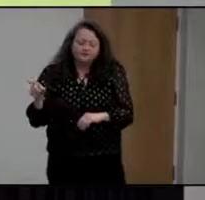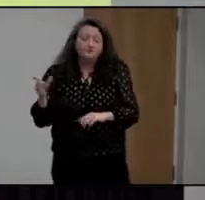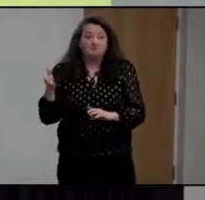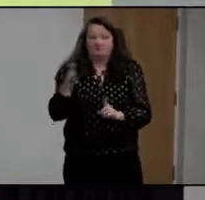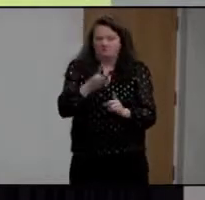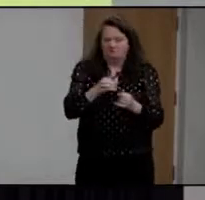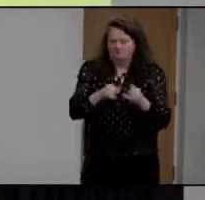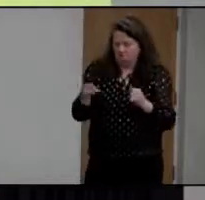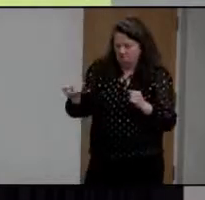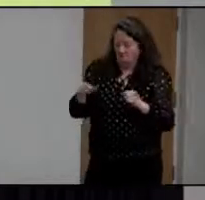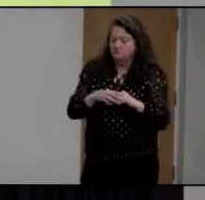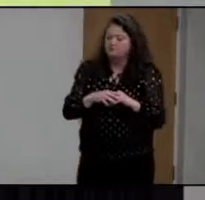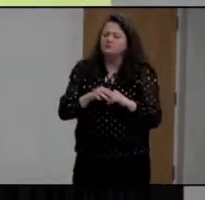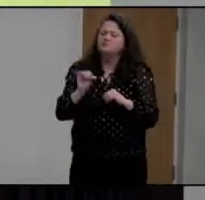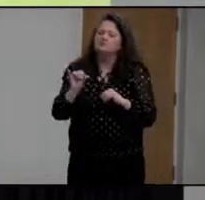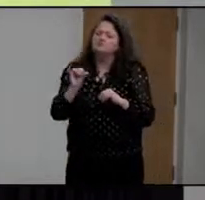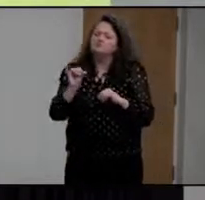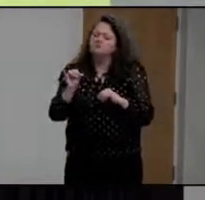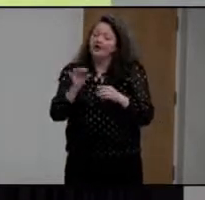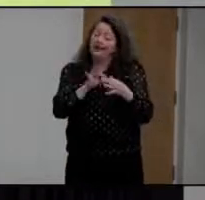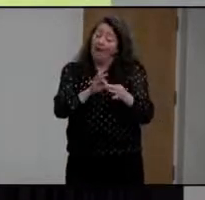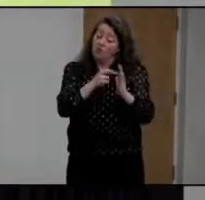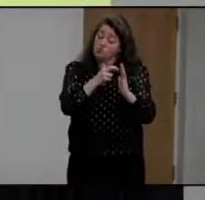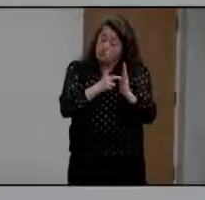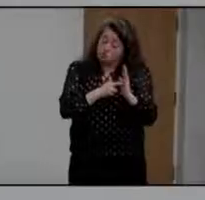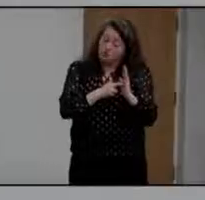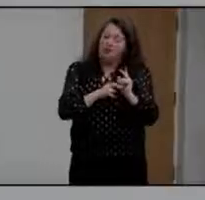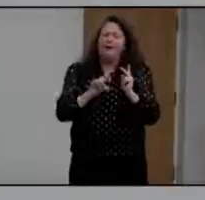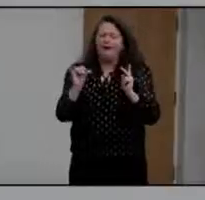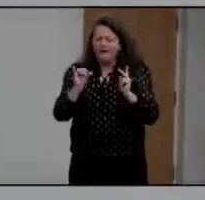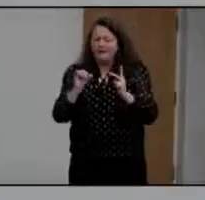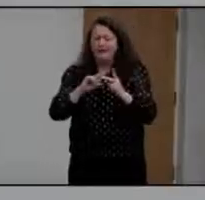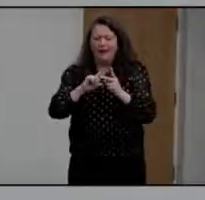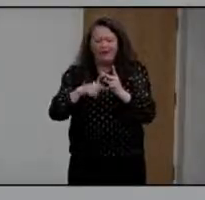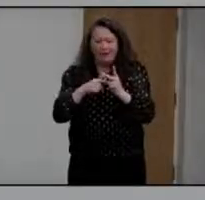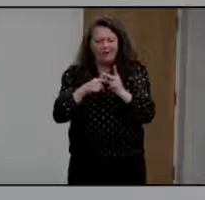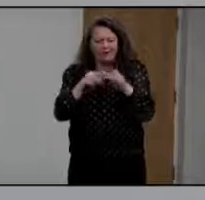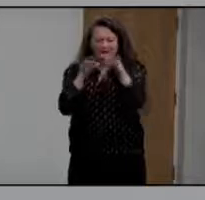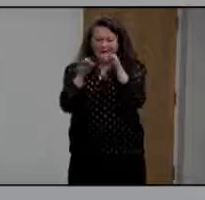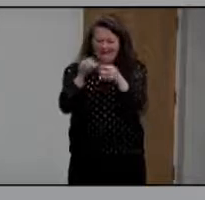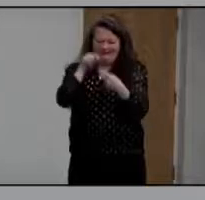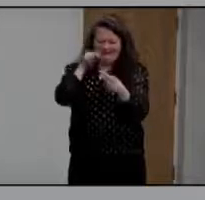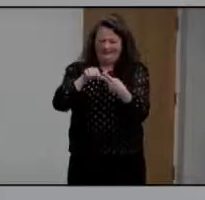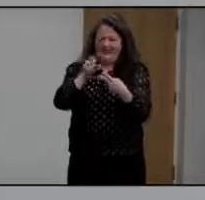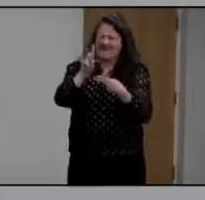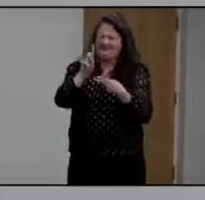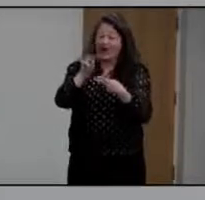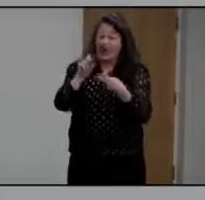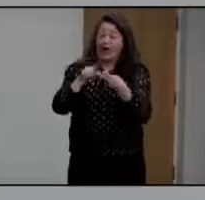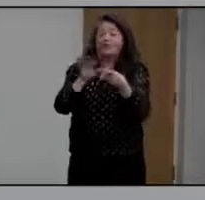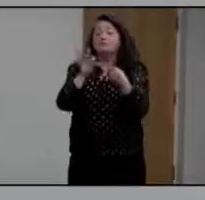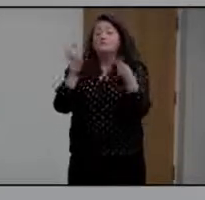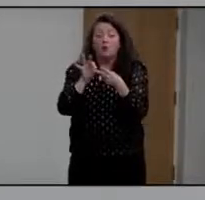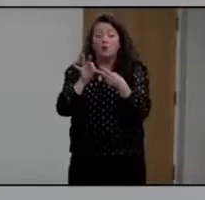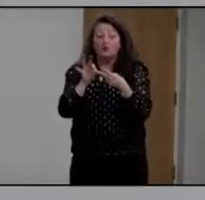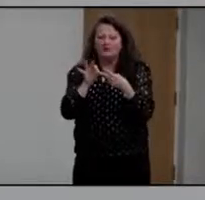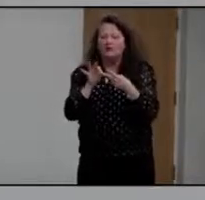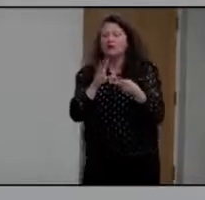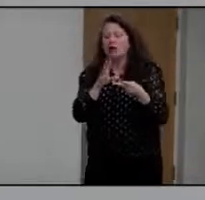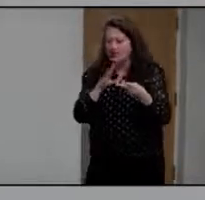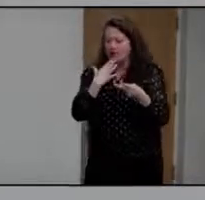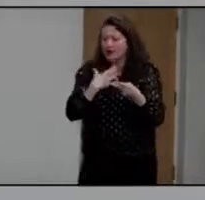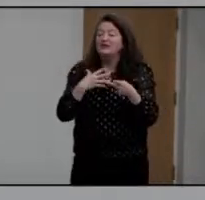selling data. I think it's important to realize the data is valuable, and in fact there's some interesting work in